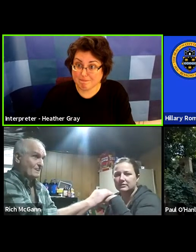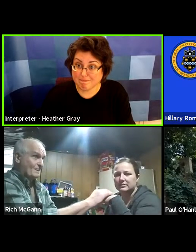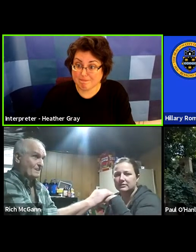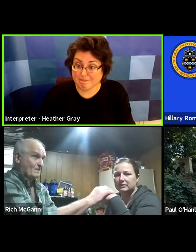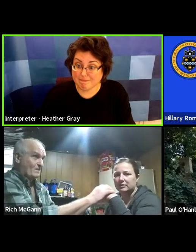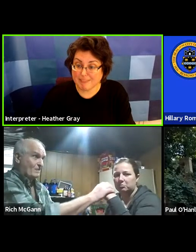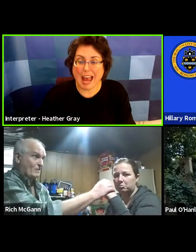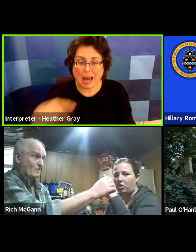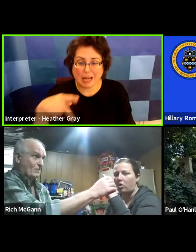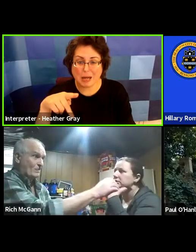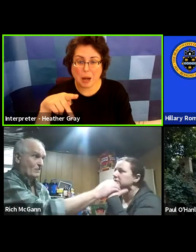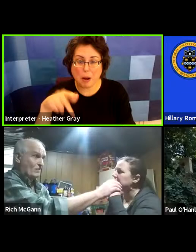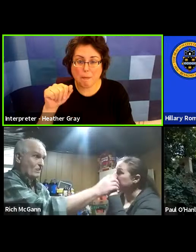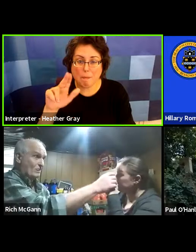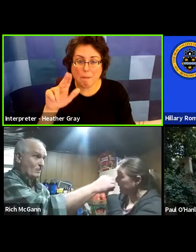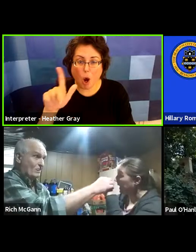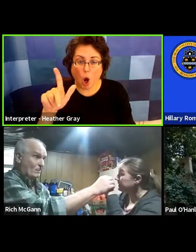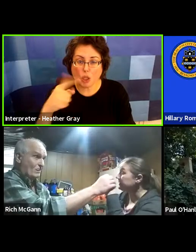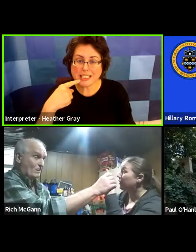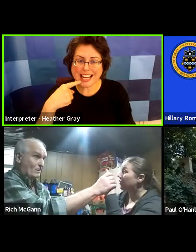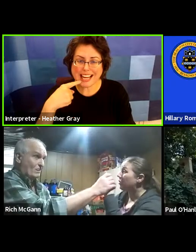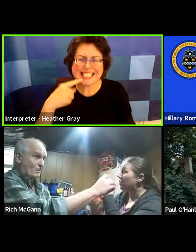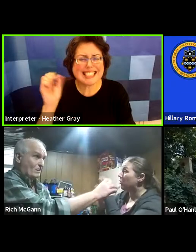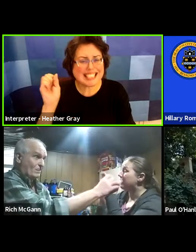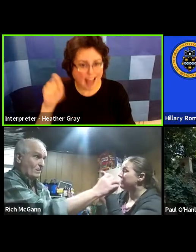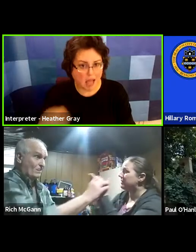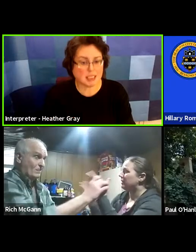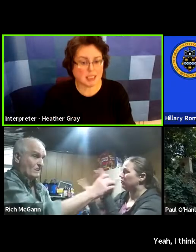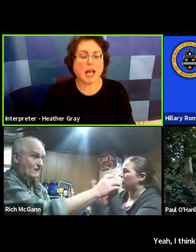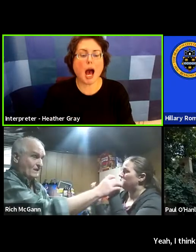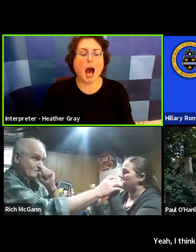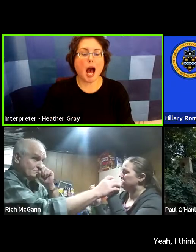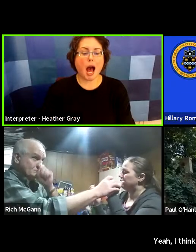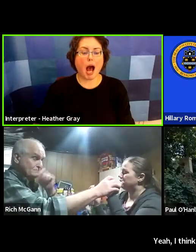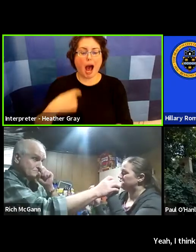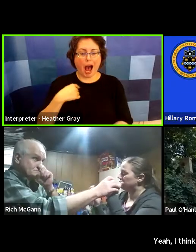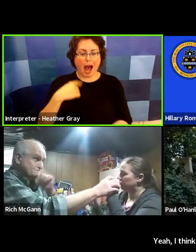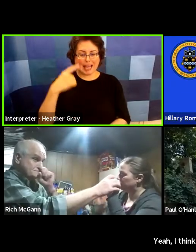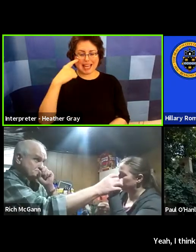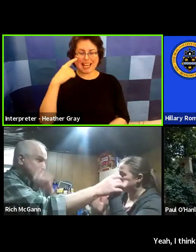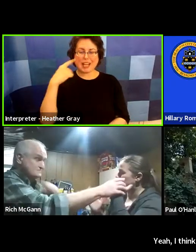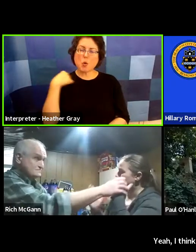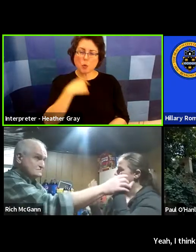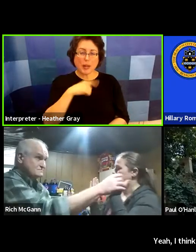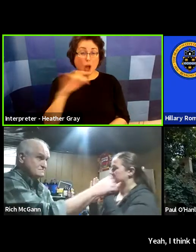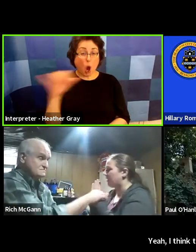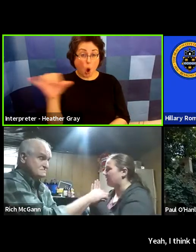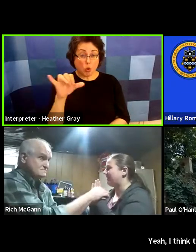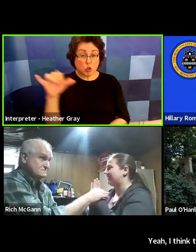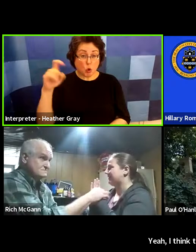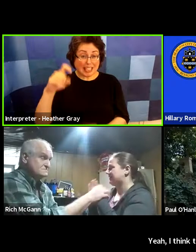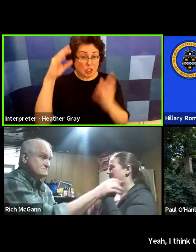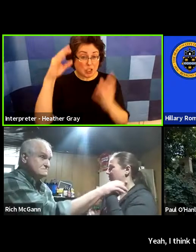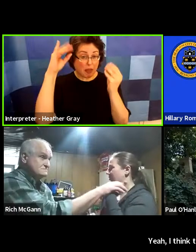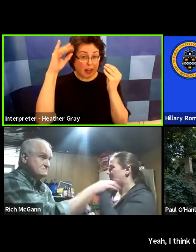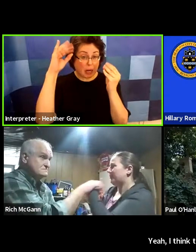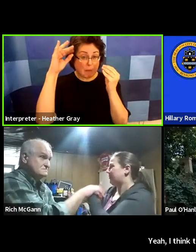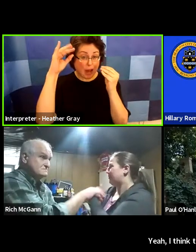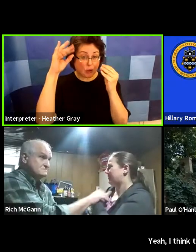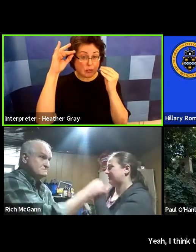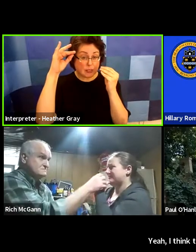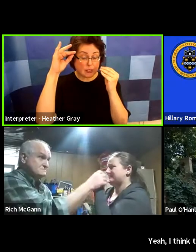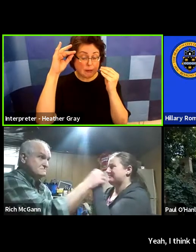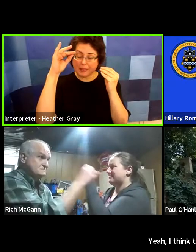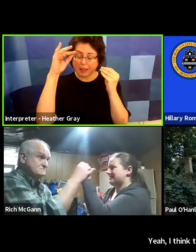Yeah, I think the one thing, though, that we need to be kind of conscious of is that we're not going to be able